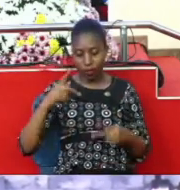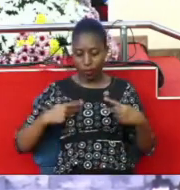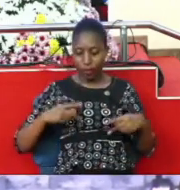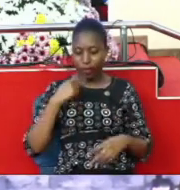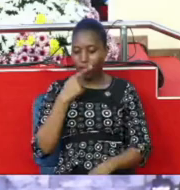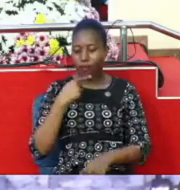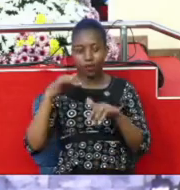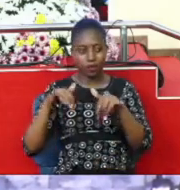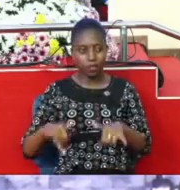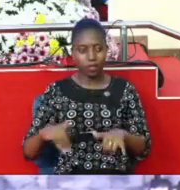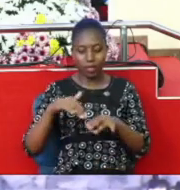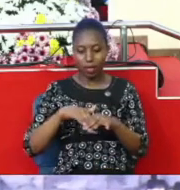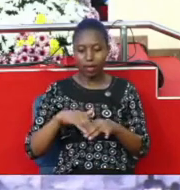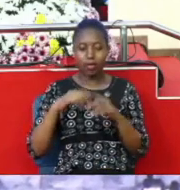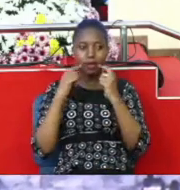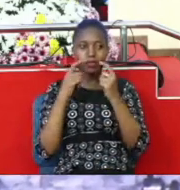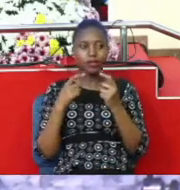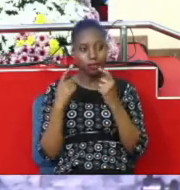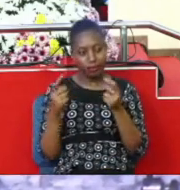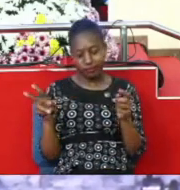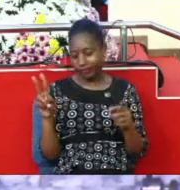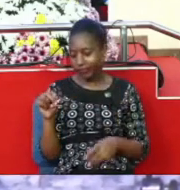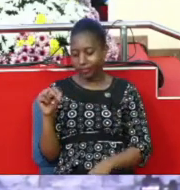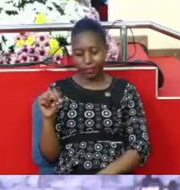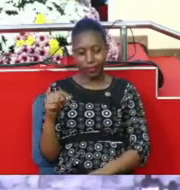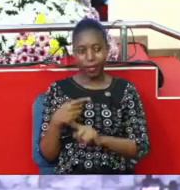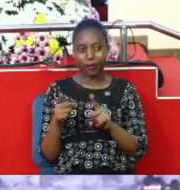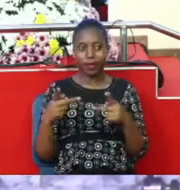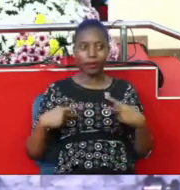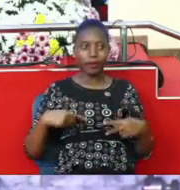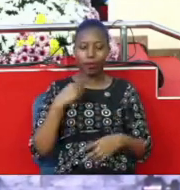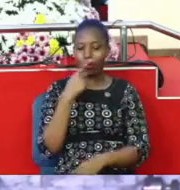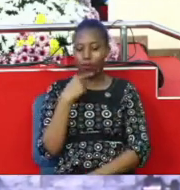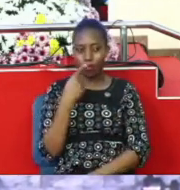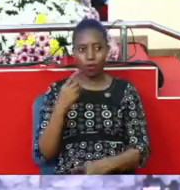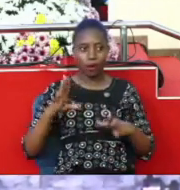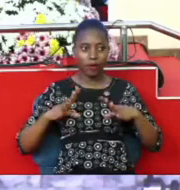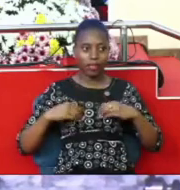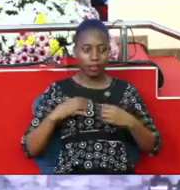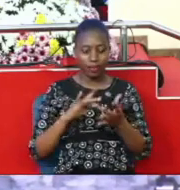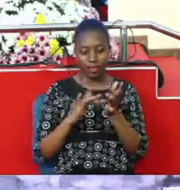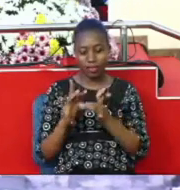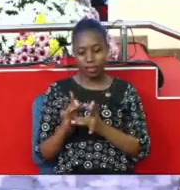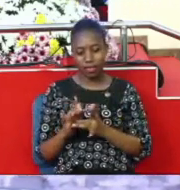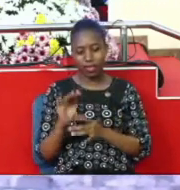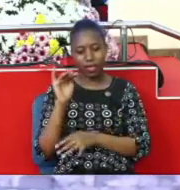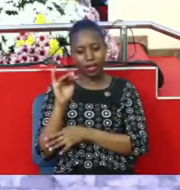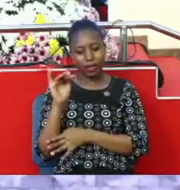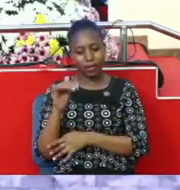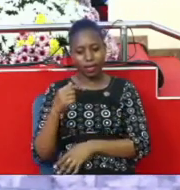It is the one that I've said to Jesus, here I am, save me. Here I am, deliver